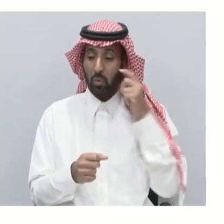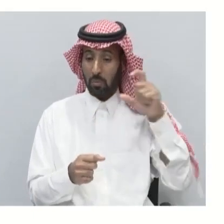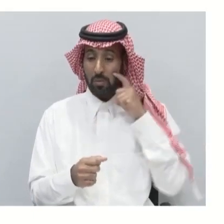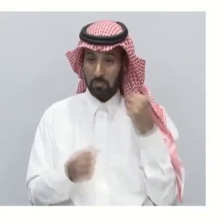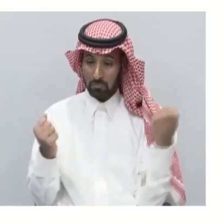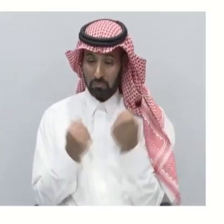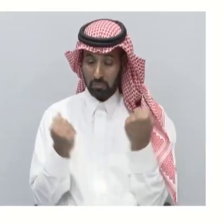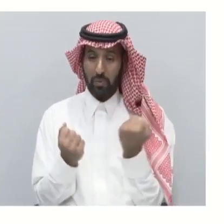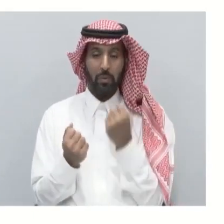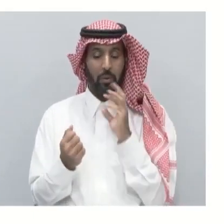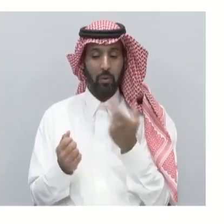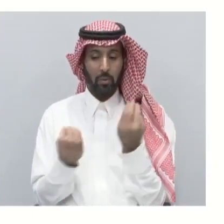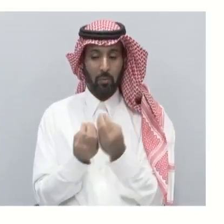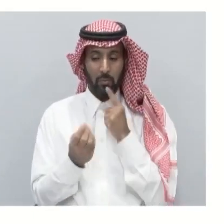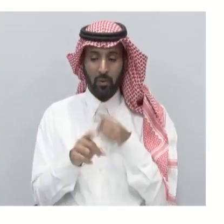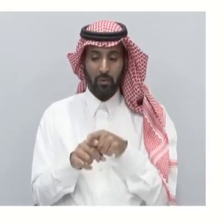practicing with my friend.